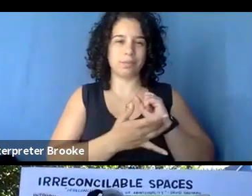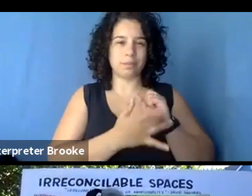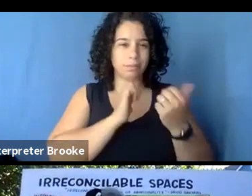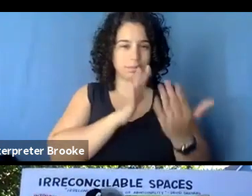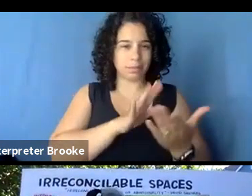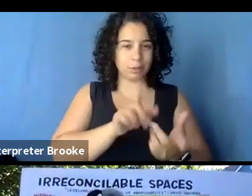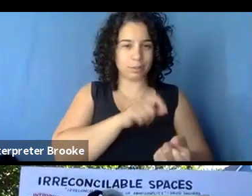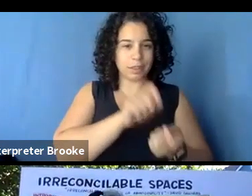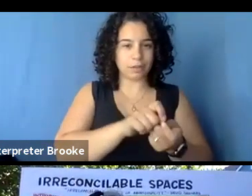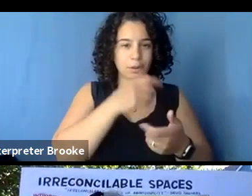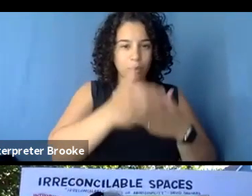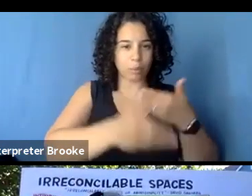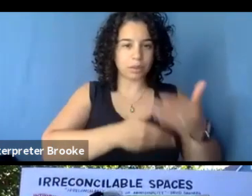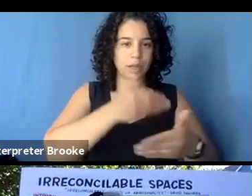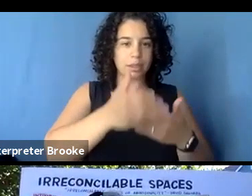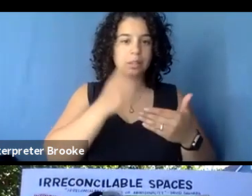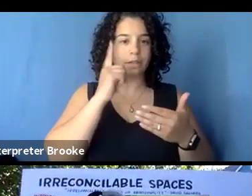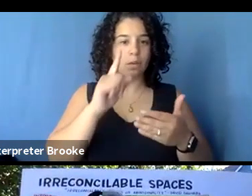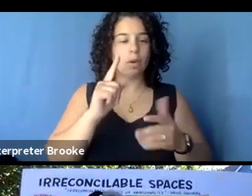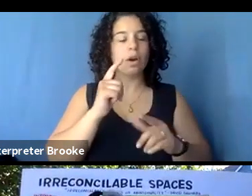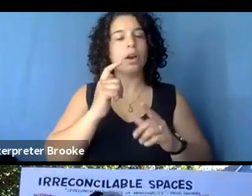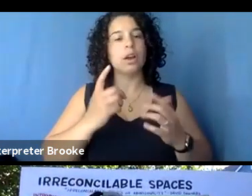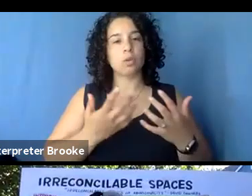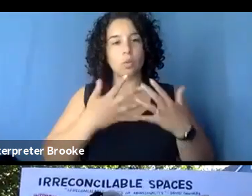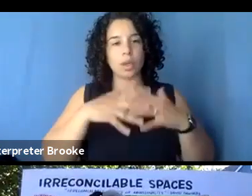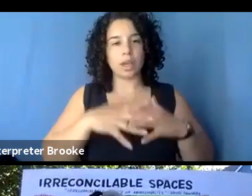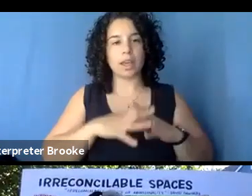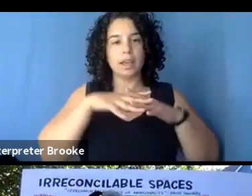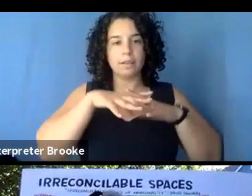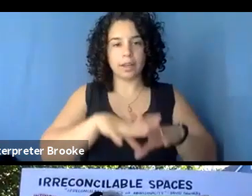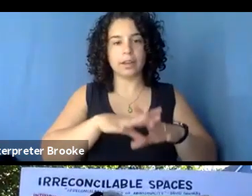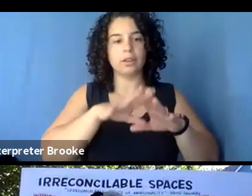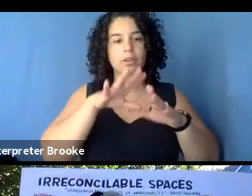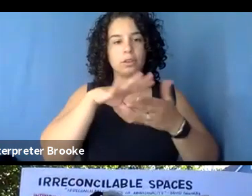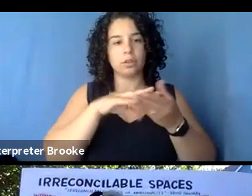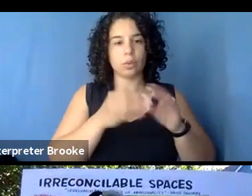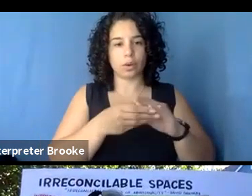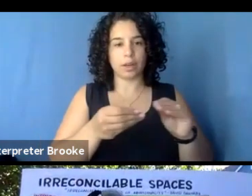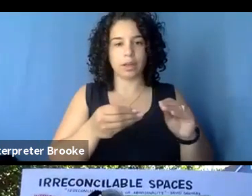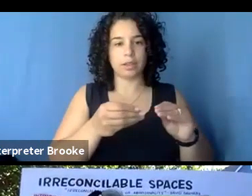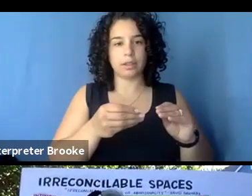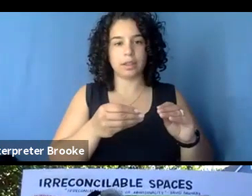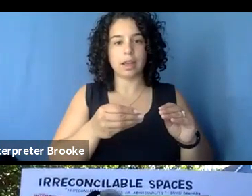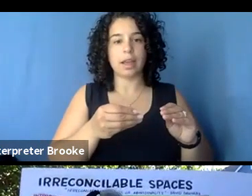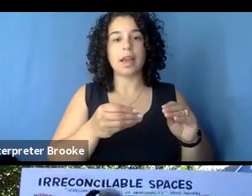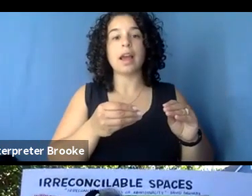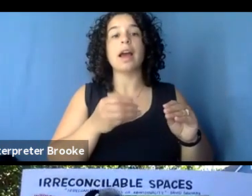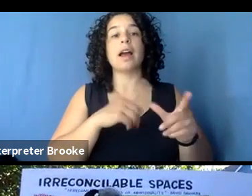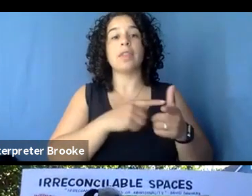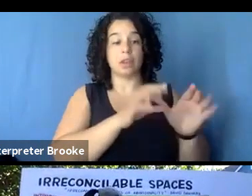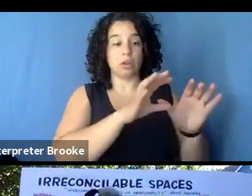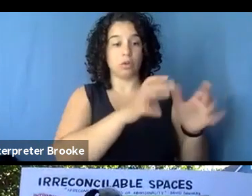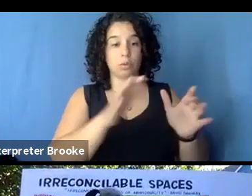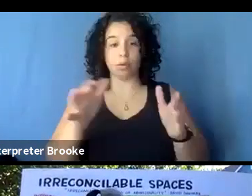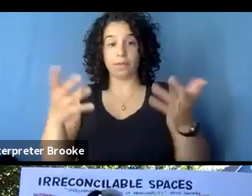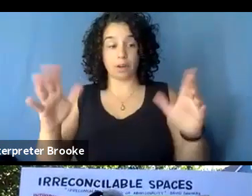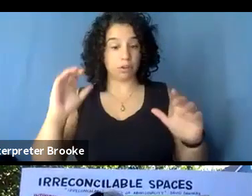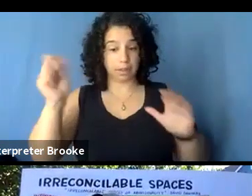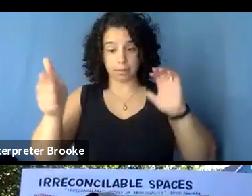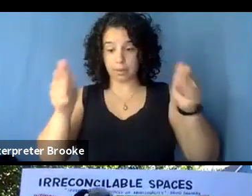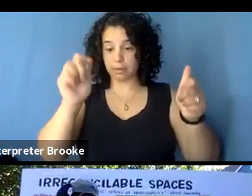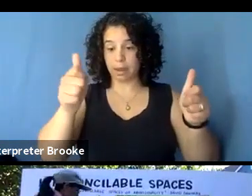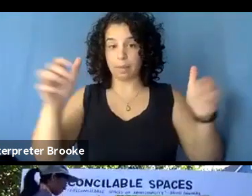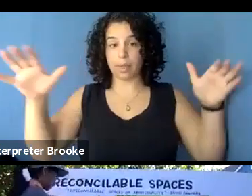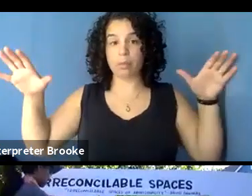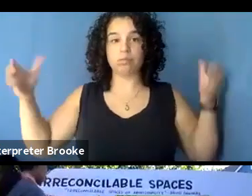of weaving what each of us had done, and then come back and each group would share the weaving, and then a greater weaving